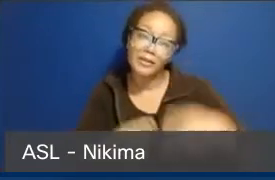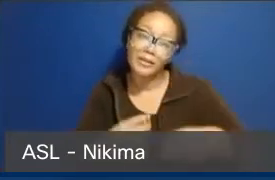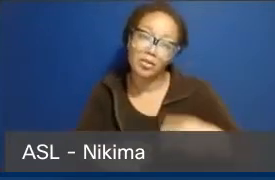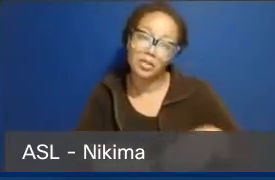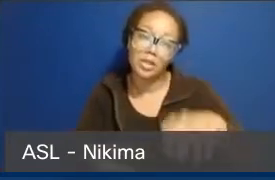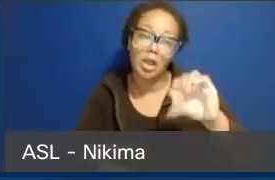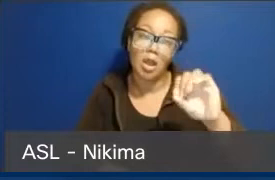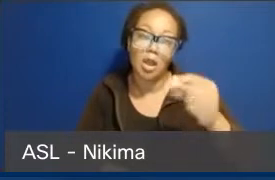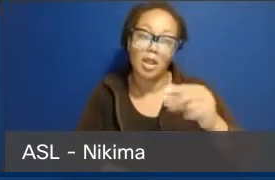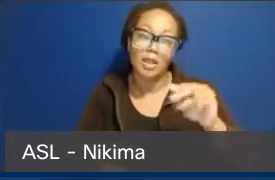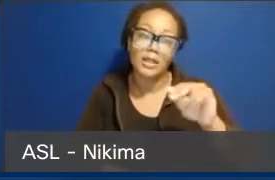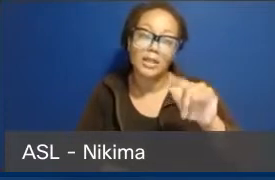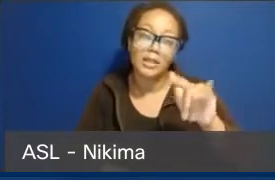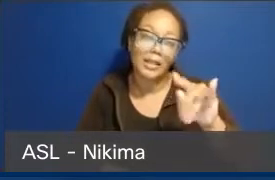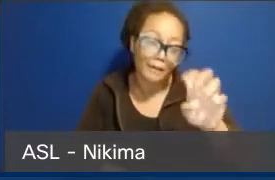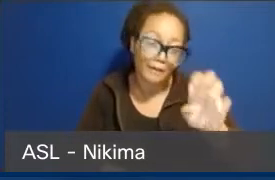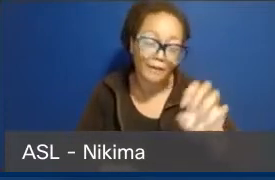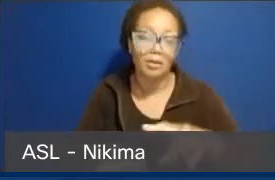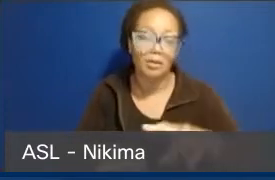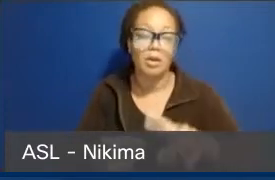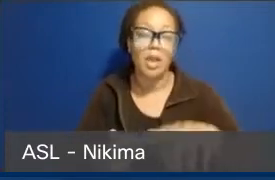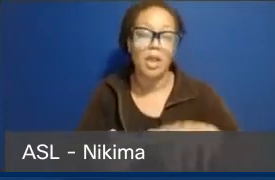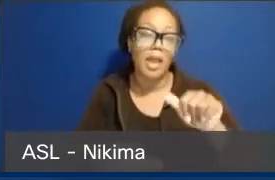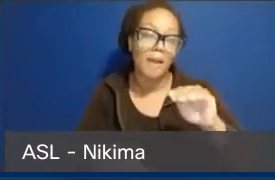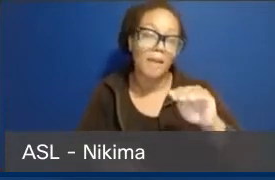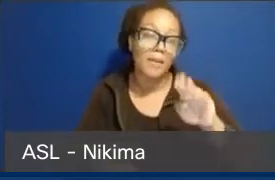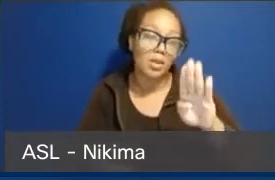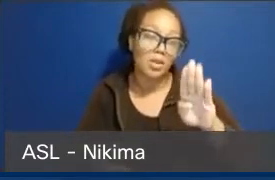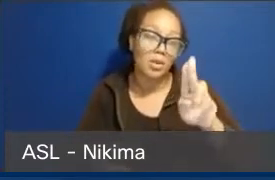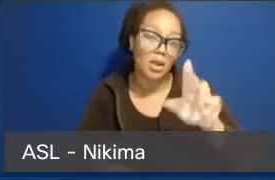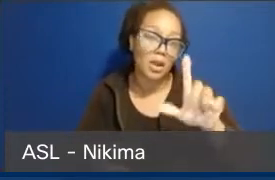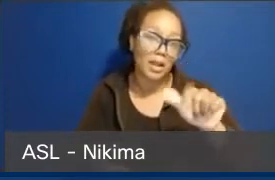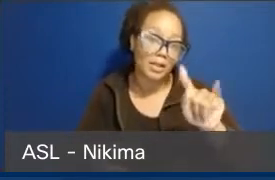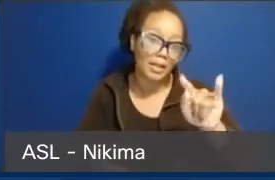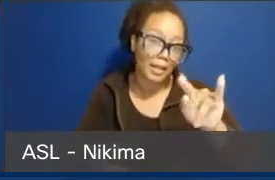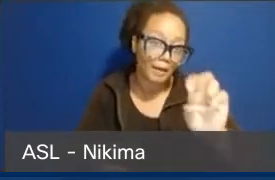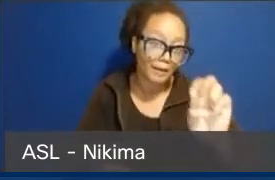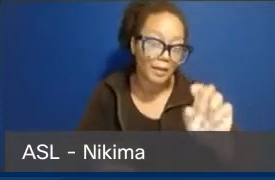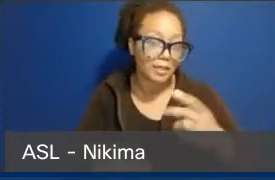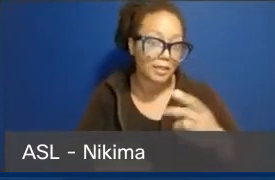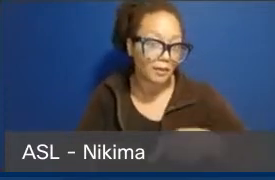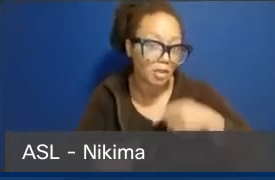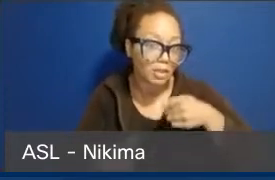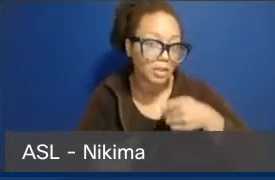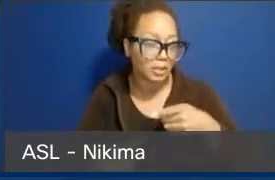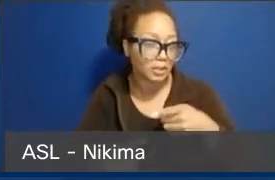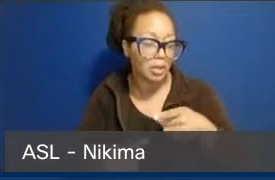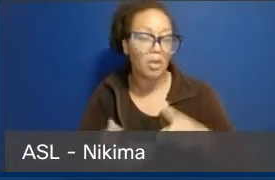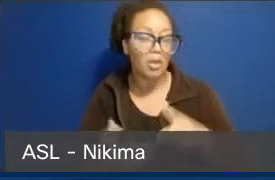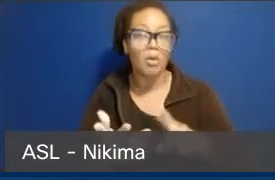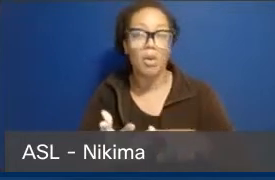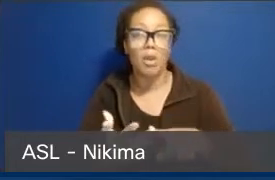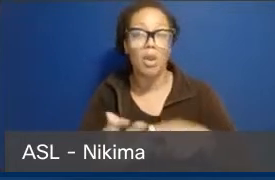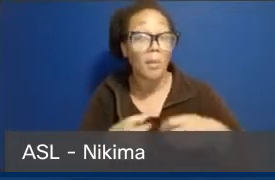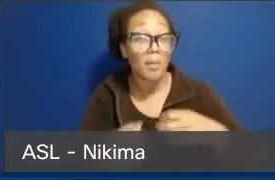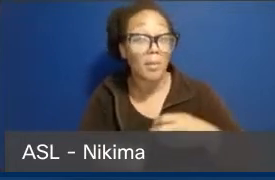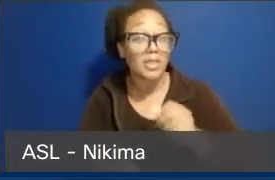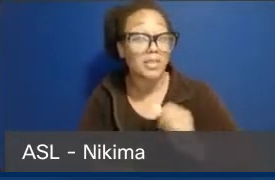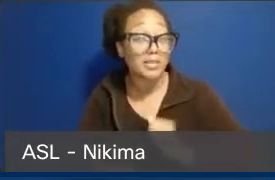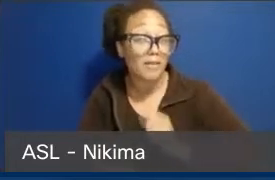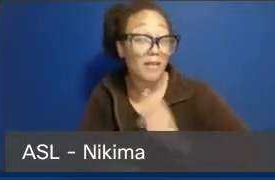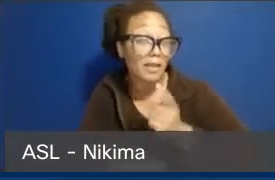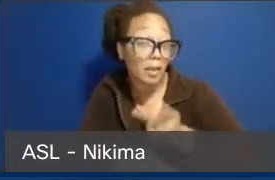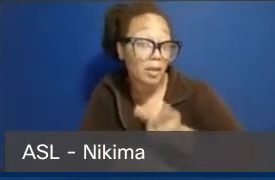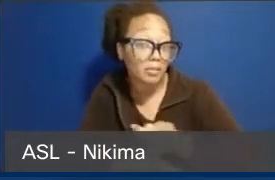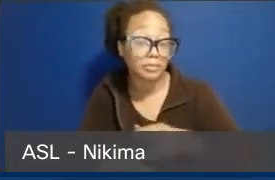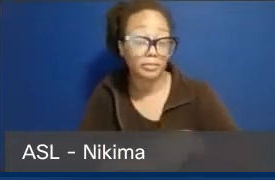ambulatory difficulty? Or do you have a difficulty with self-care? Or are you able to do